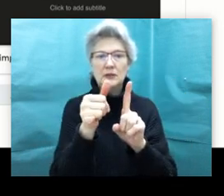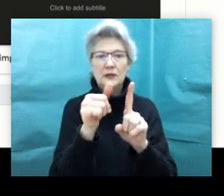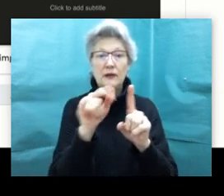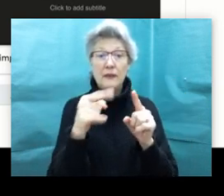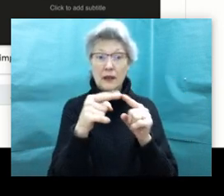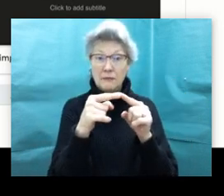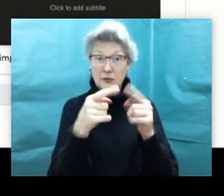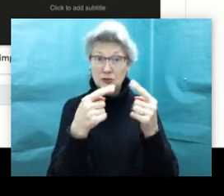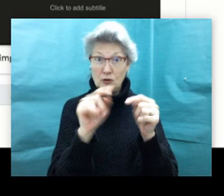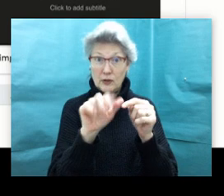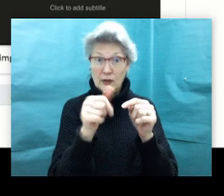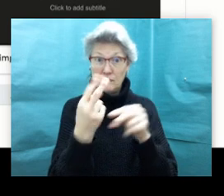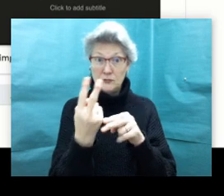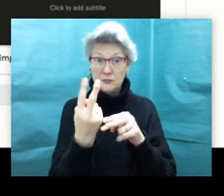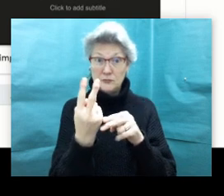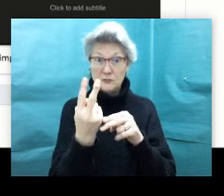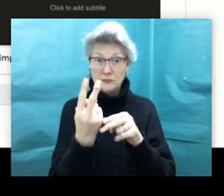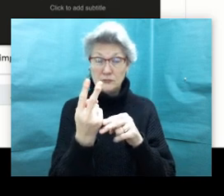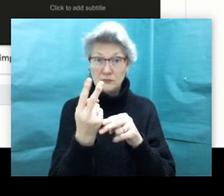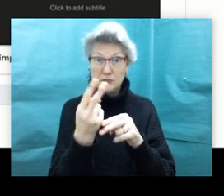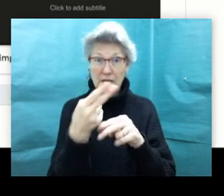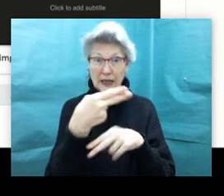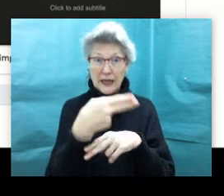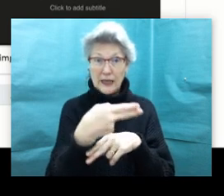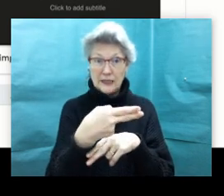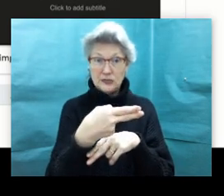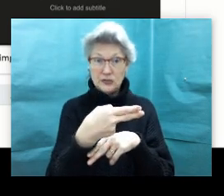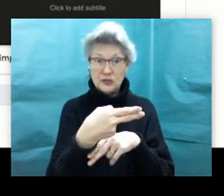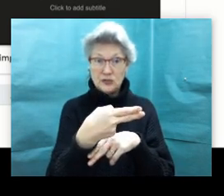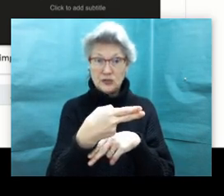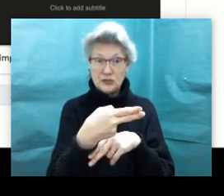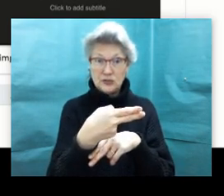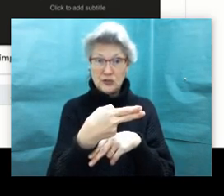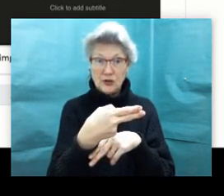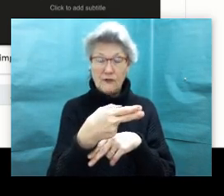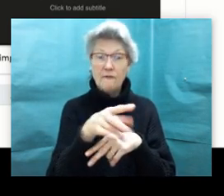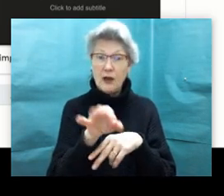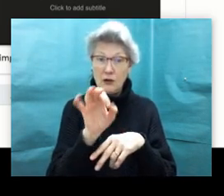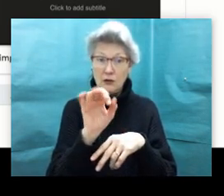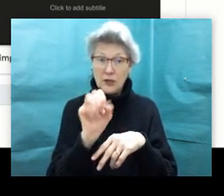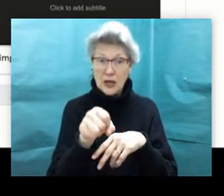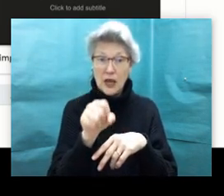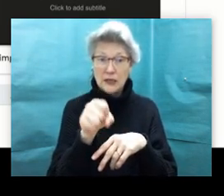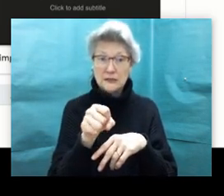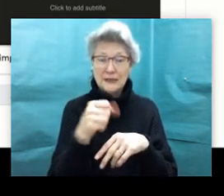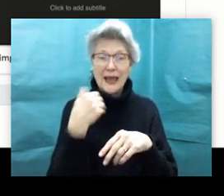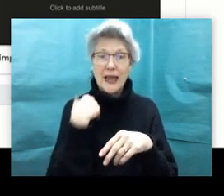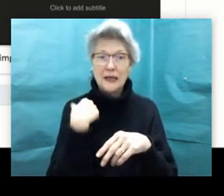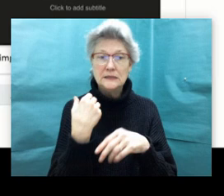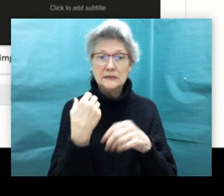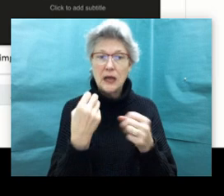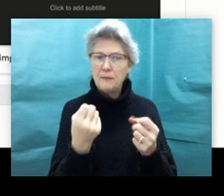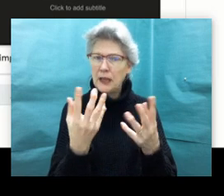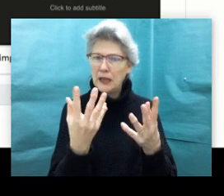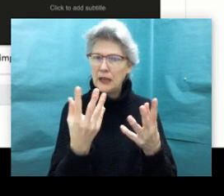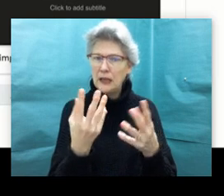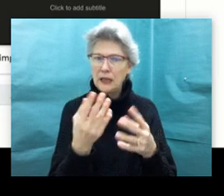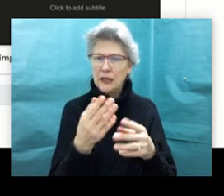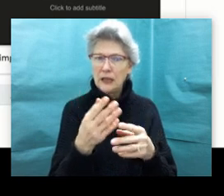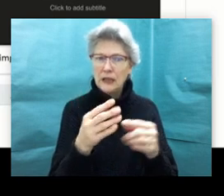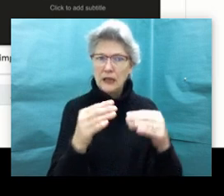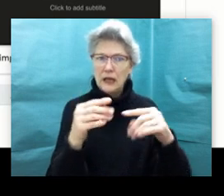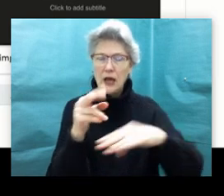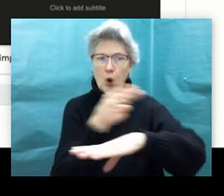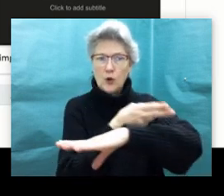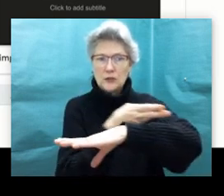two. So in H, hopefully you found that in H actually has a line of symmetry